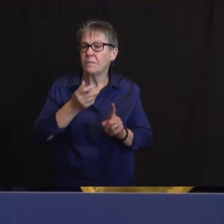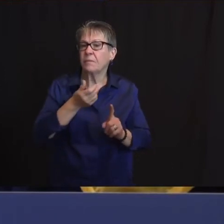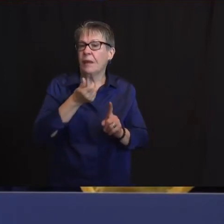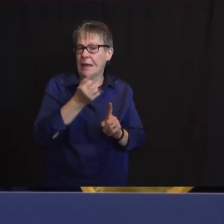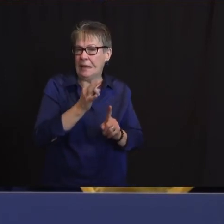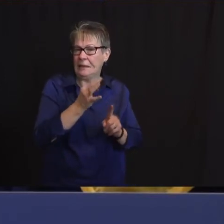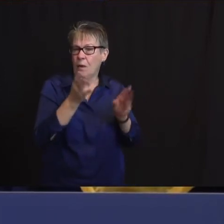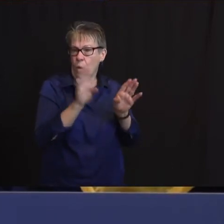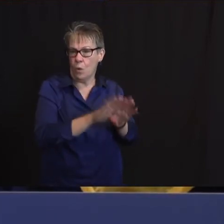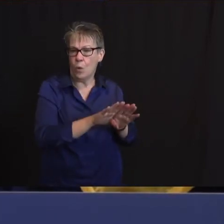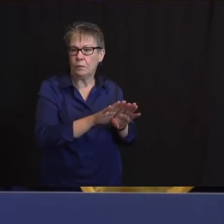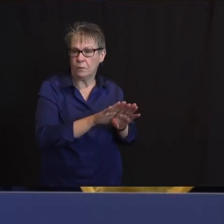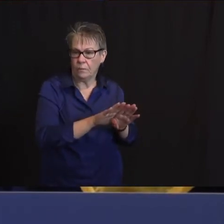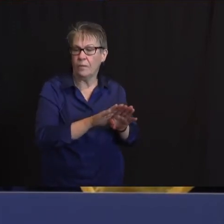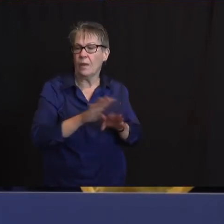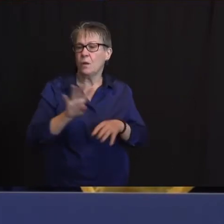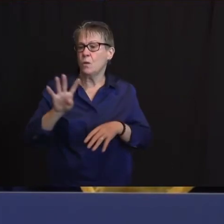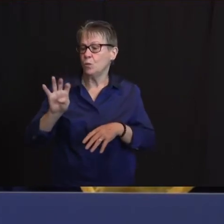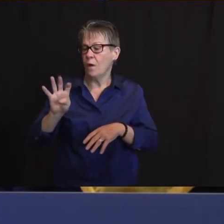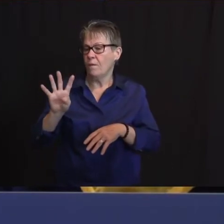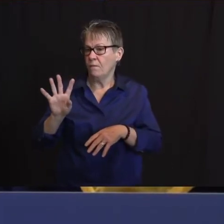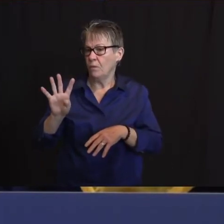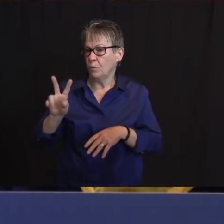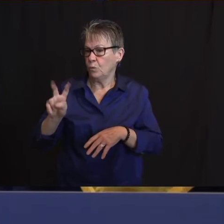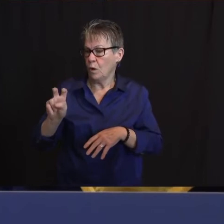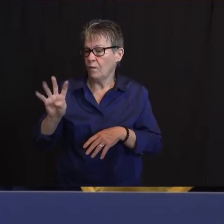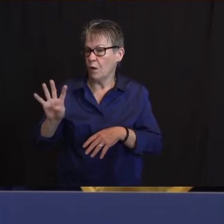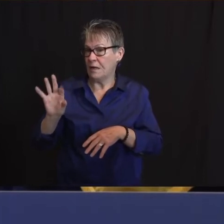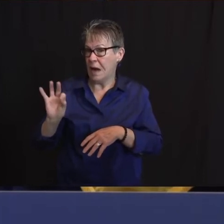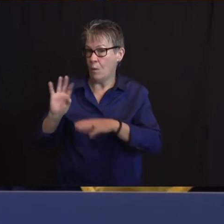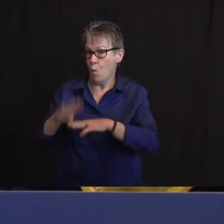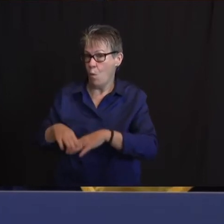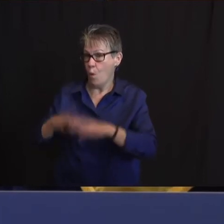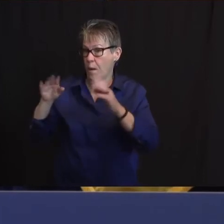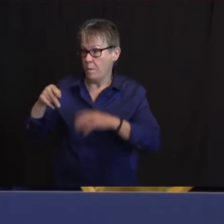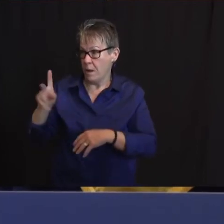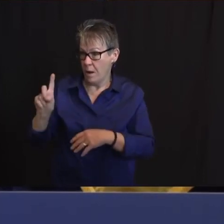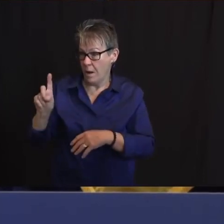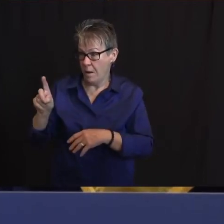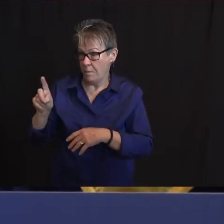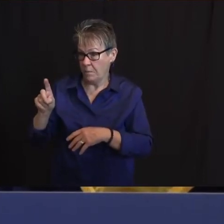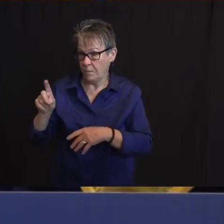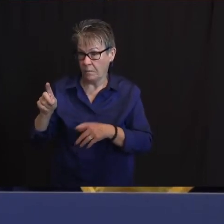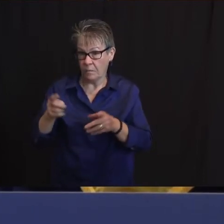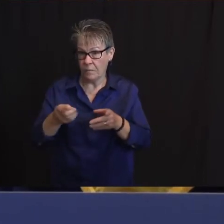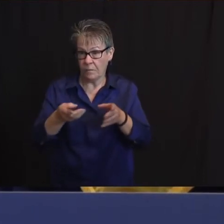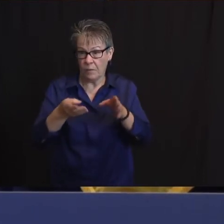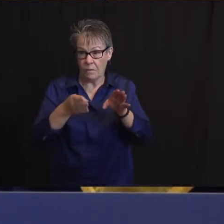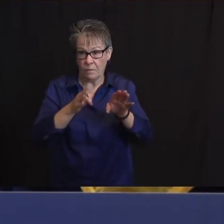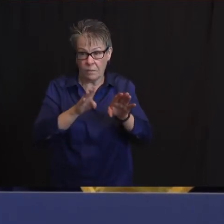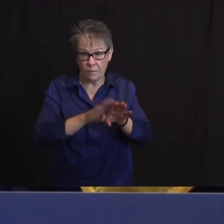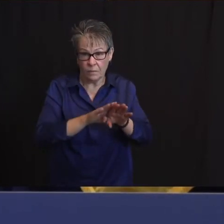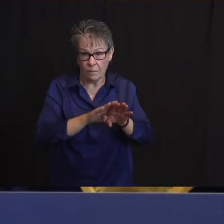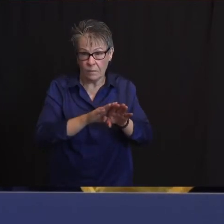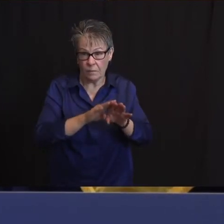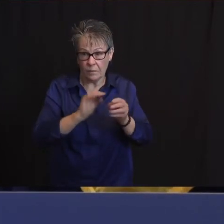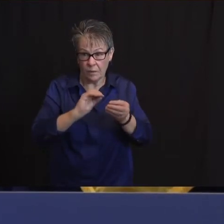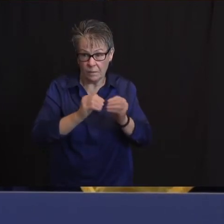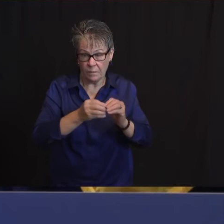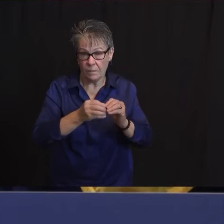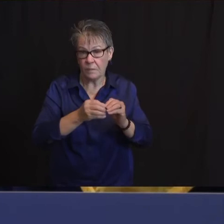249 are open. And it would, the closed number would have been a lot higher had they made this observation a month ago, because all of our hospitals